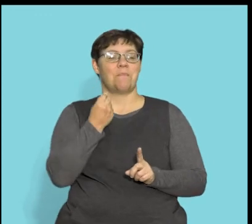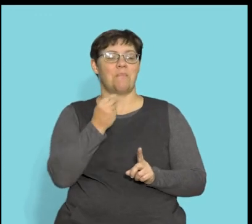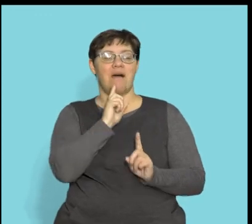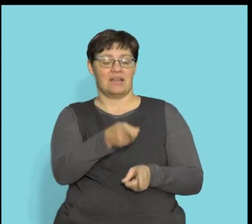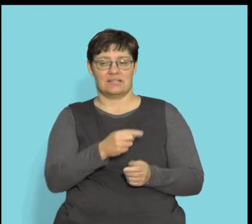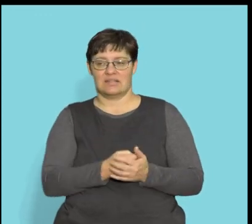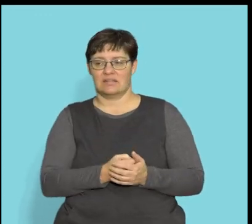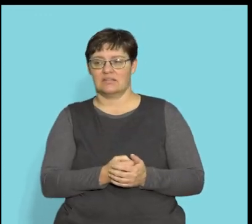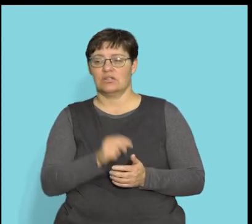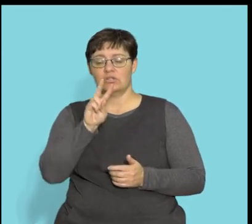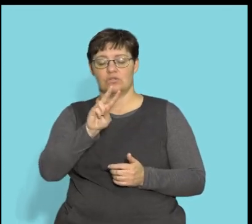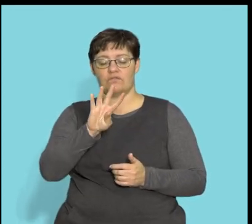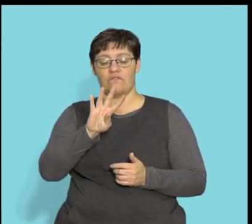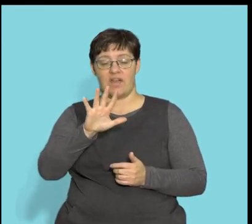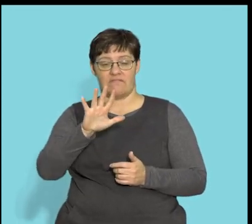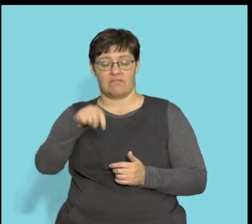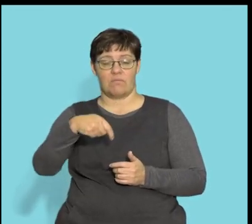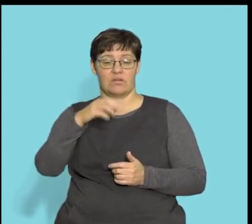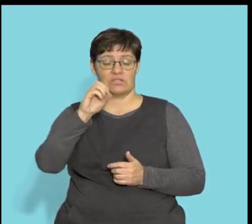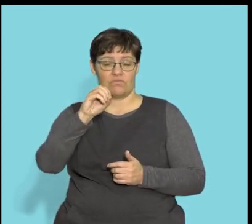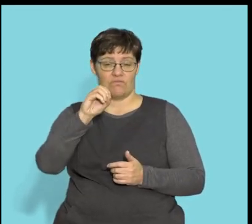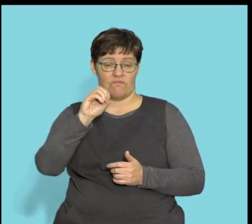I calculated my answer, which was